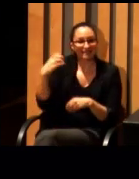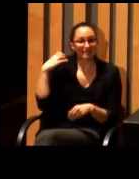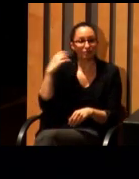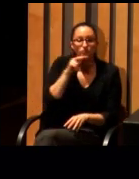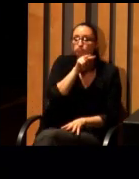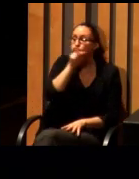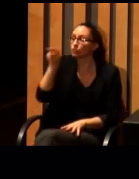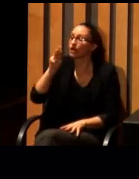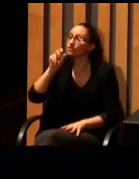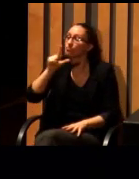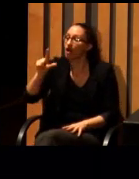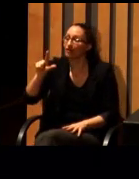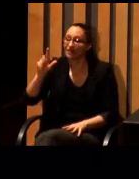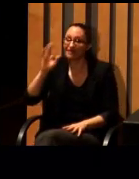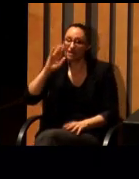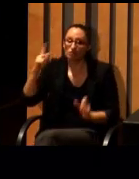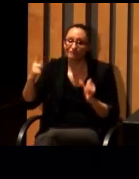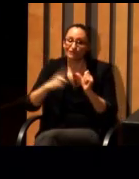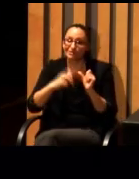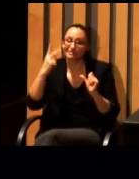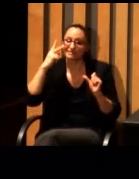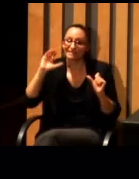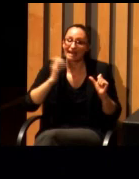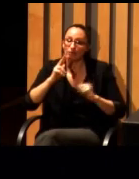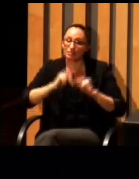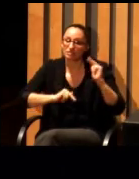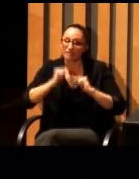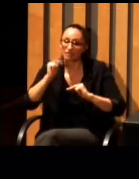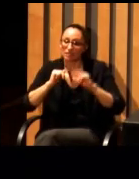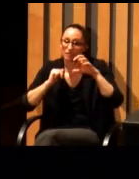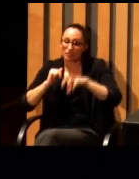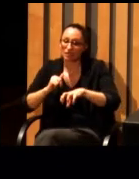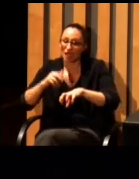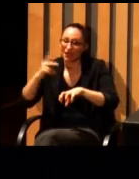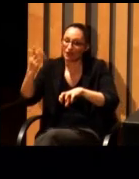mall, this was the first building they saw.